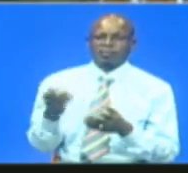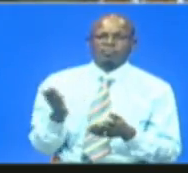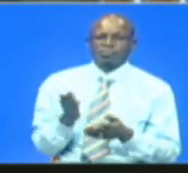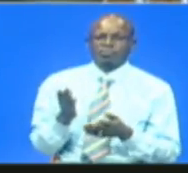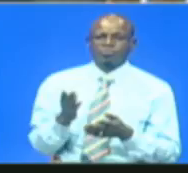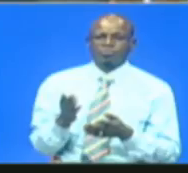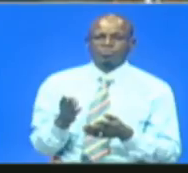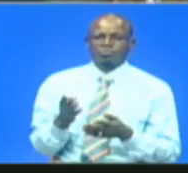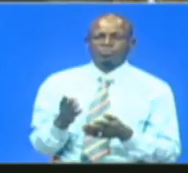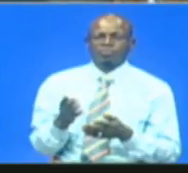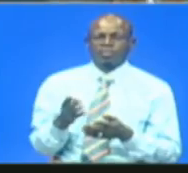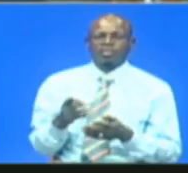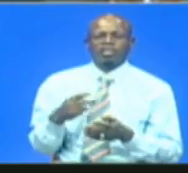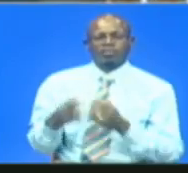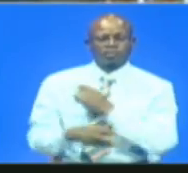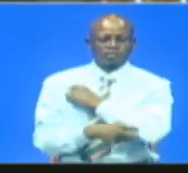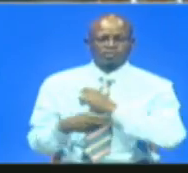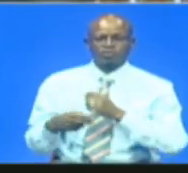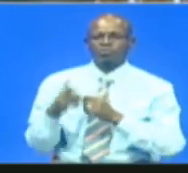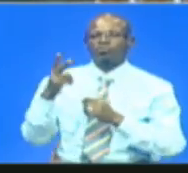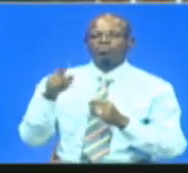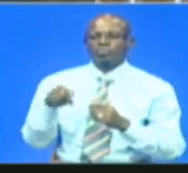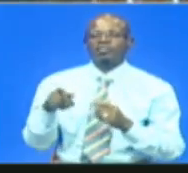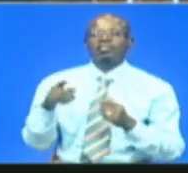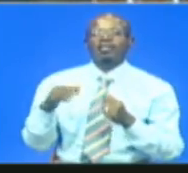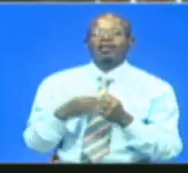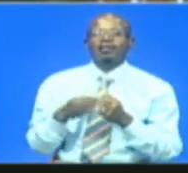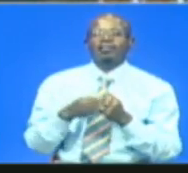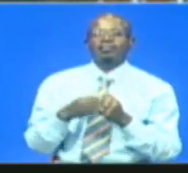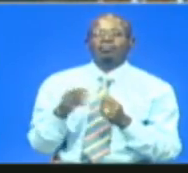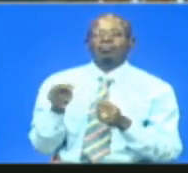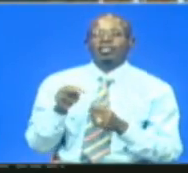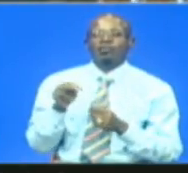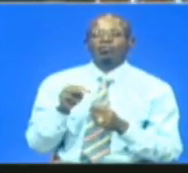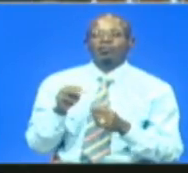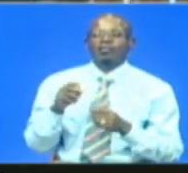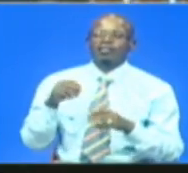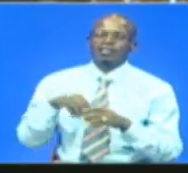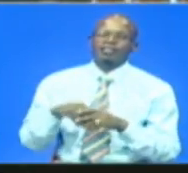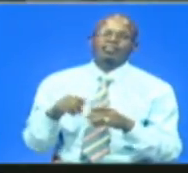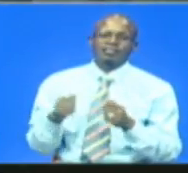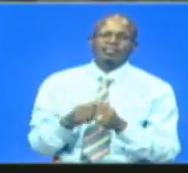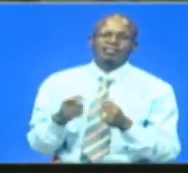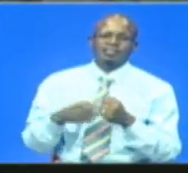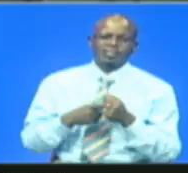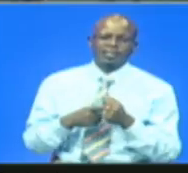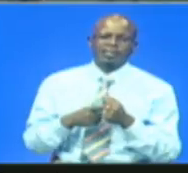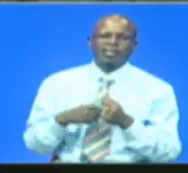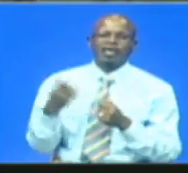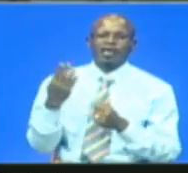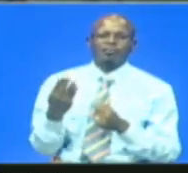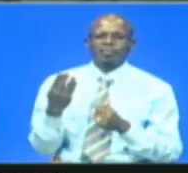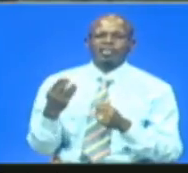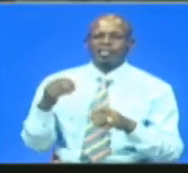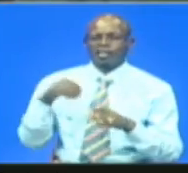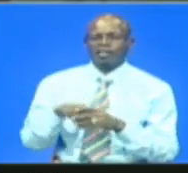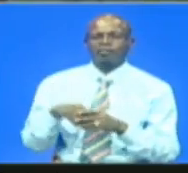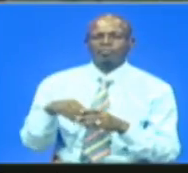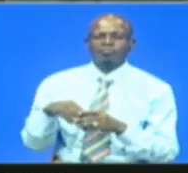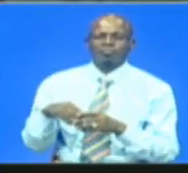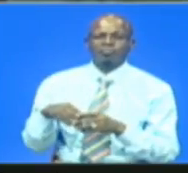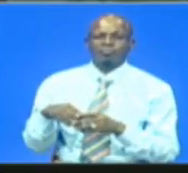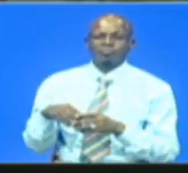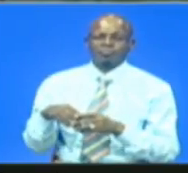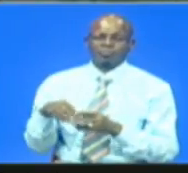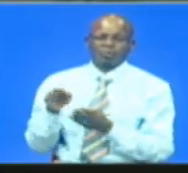stealing 2.8 million shillings on the 16th of April at Barclays ATM at the Kenya Cinema Plaza in Nairobi. The four face